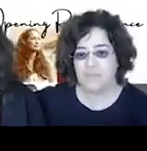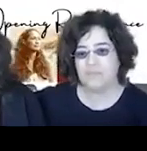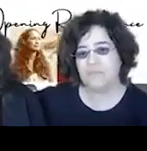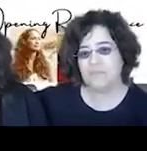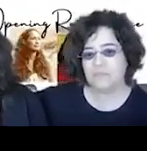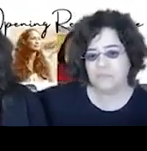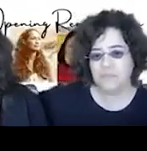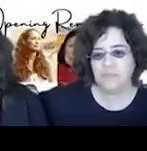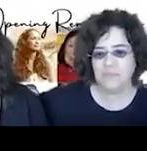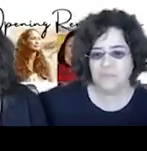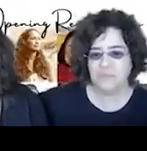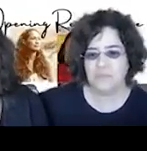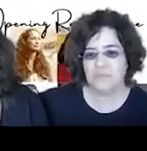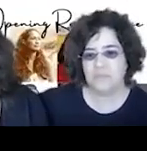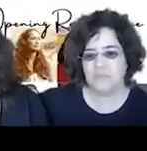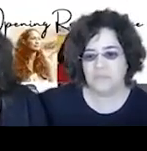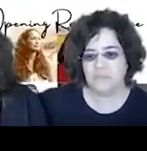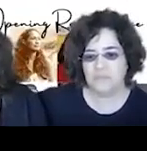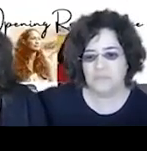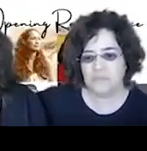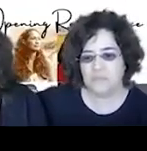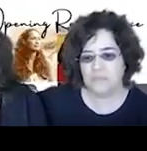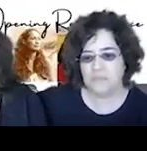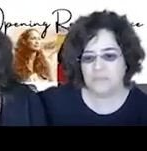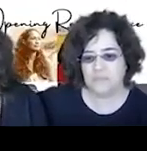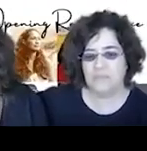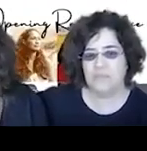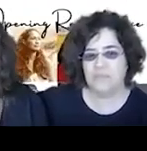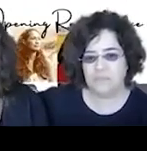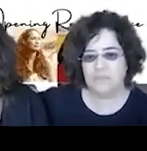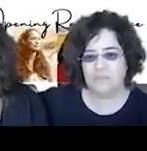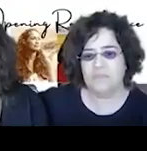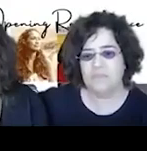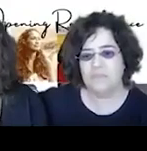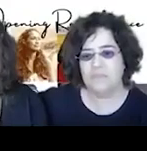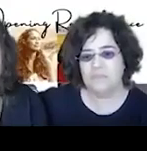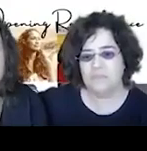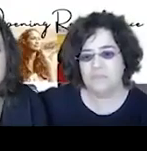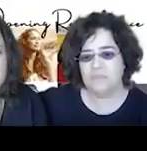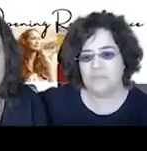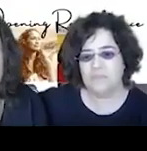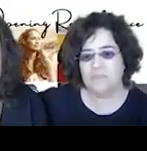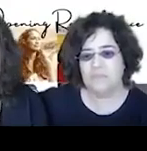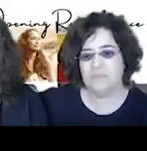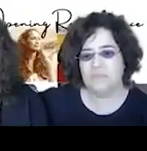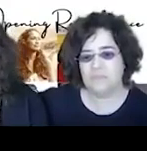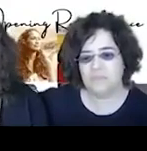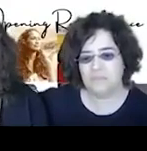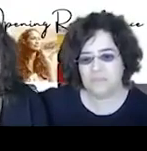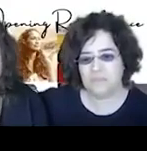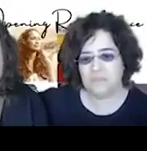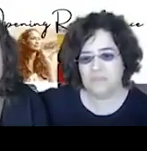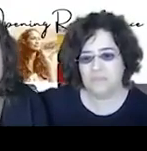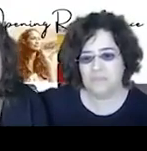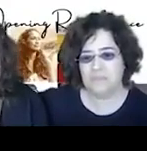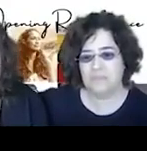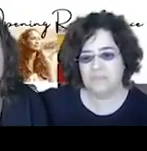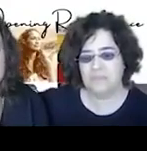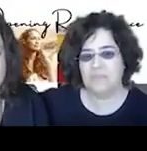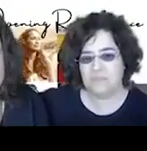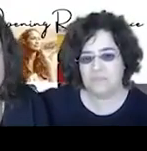Isabel Sanchez was beloved. She was unconditionally loving, tradition-bearing,